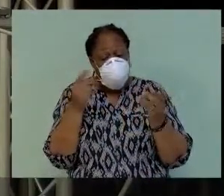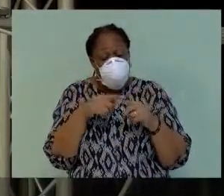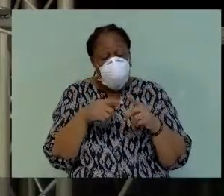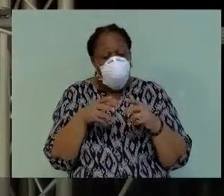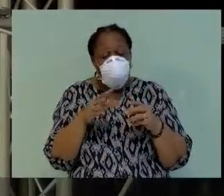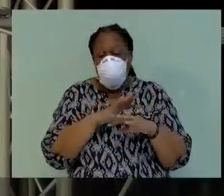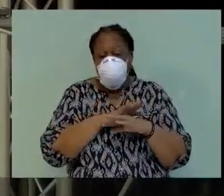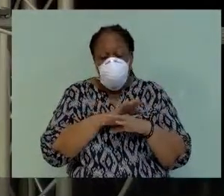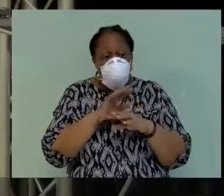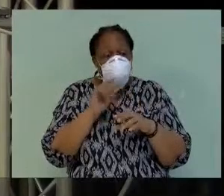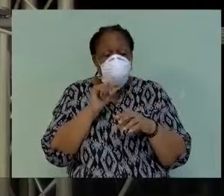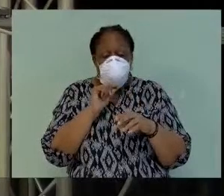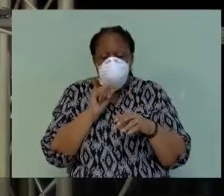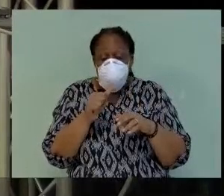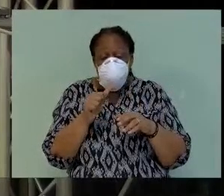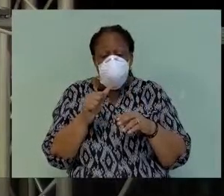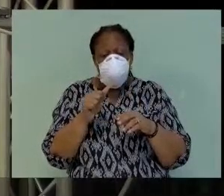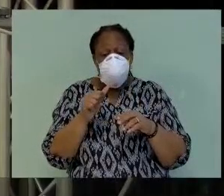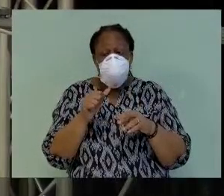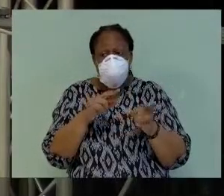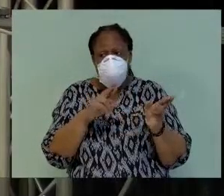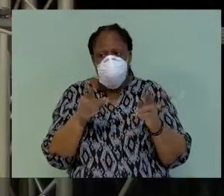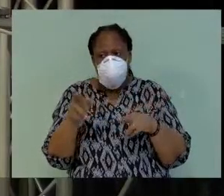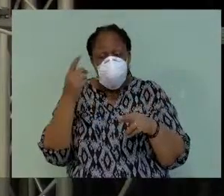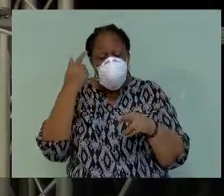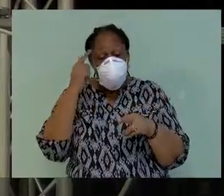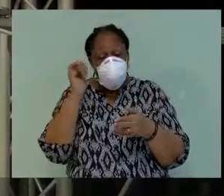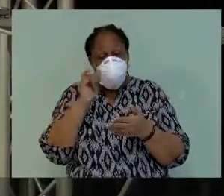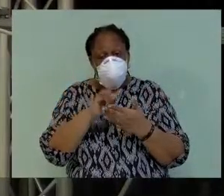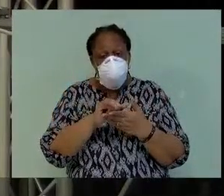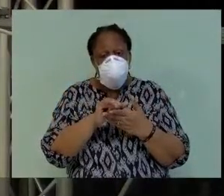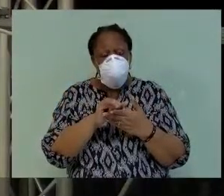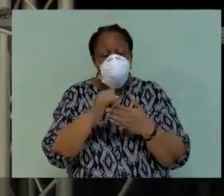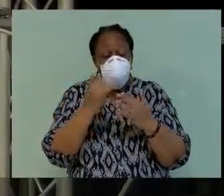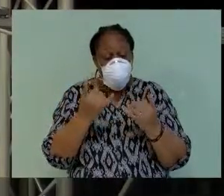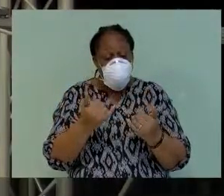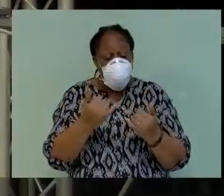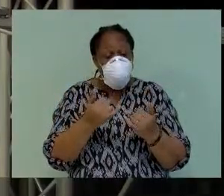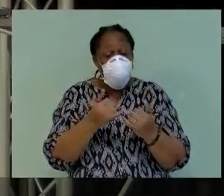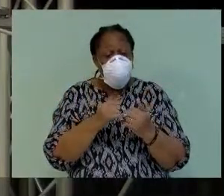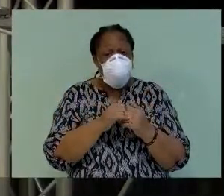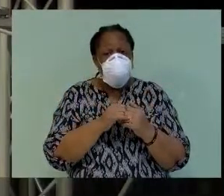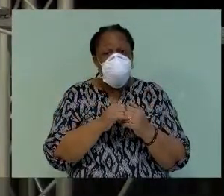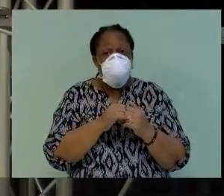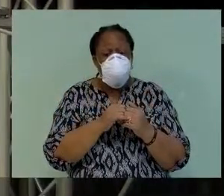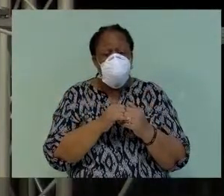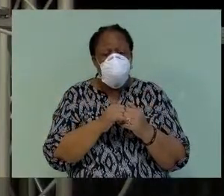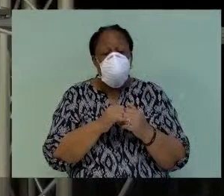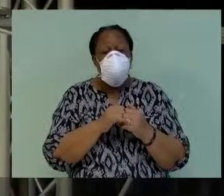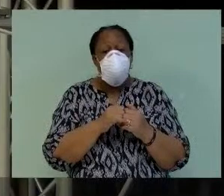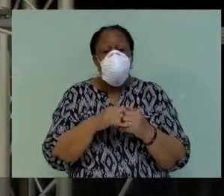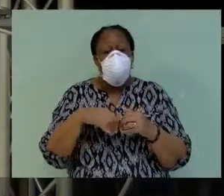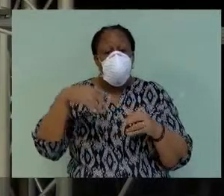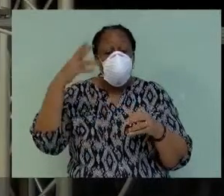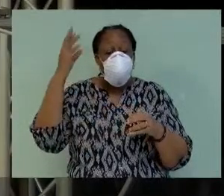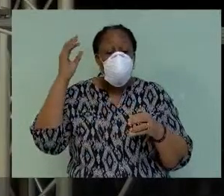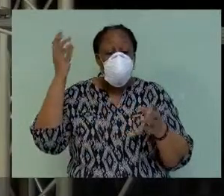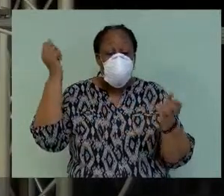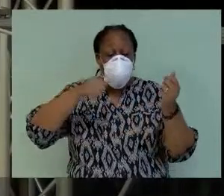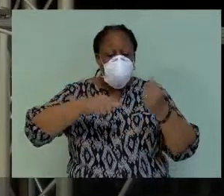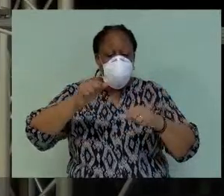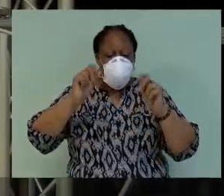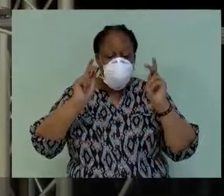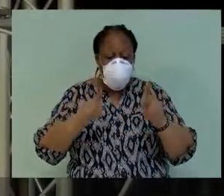the woods. There is the science telling us that there's going to be a second curve, and so